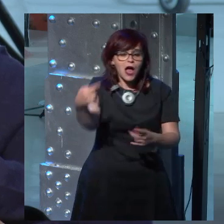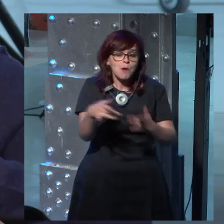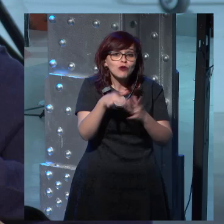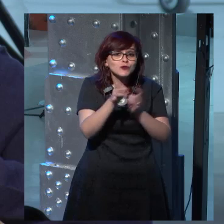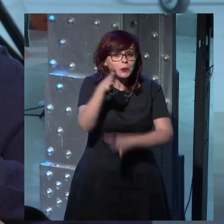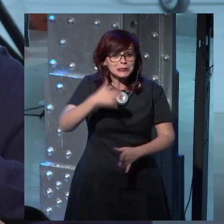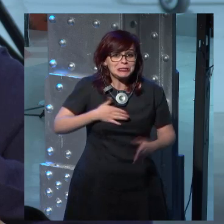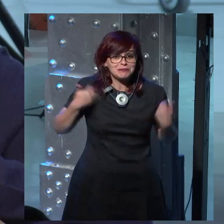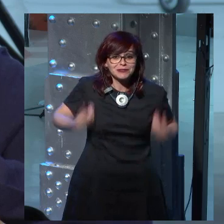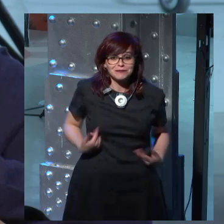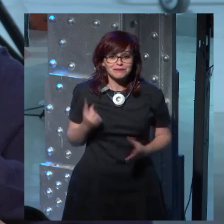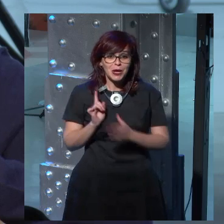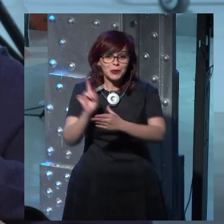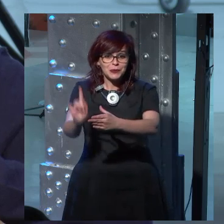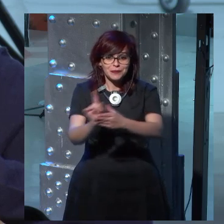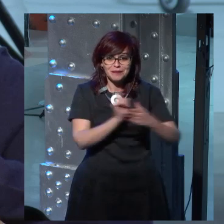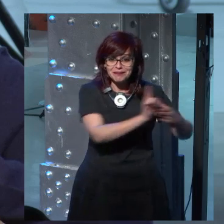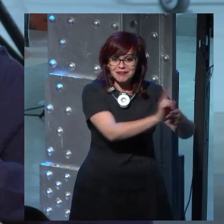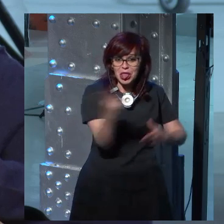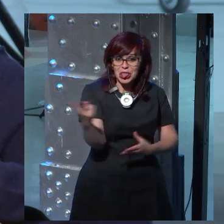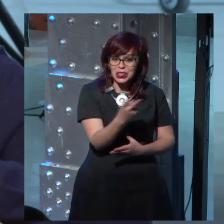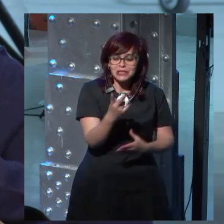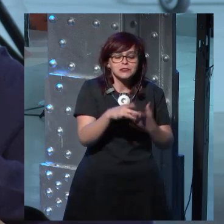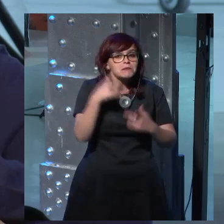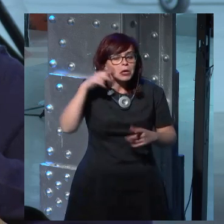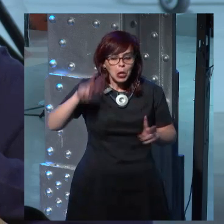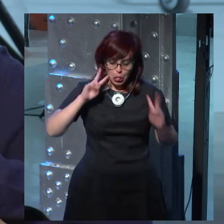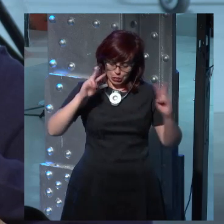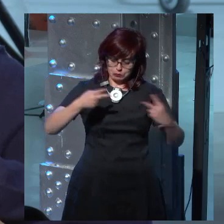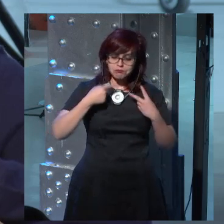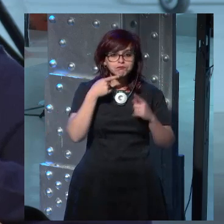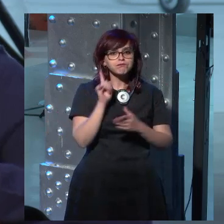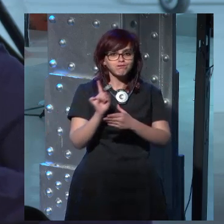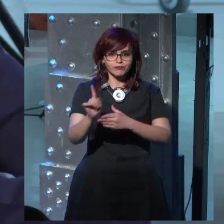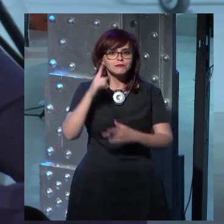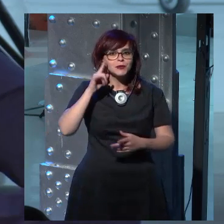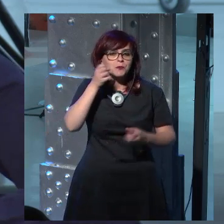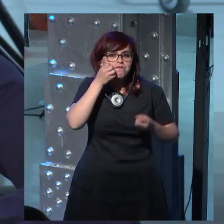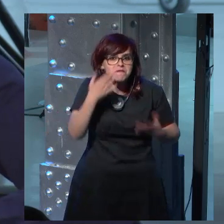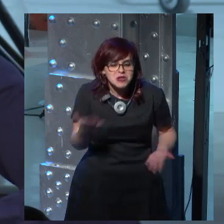it's proper to do that, to acknowledge that this is all part of that, really.